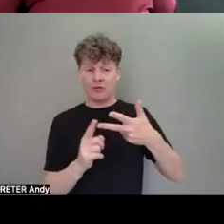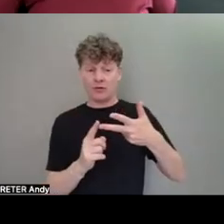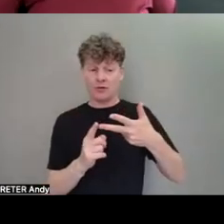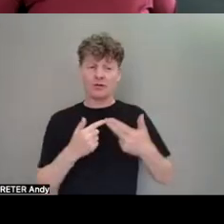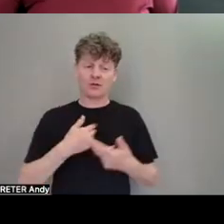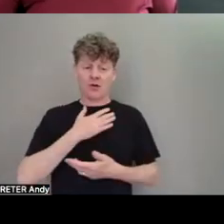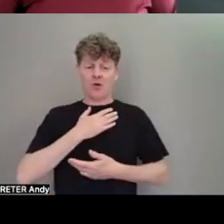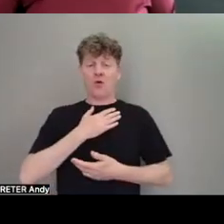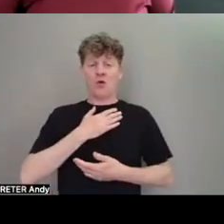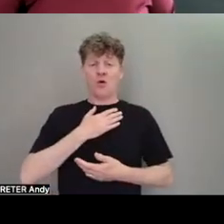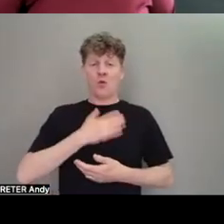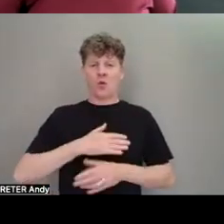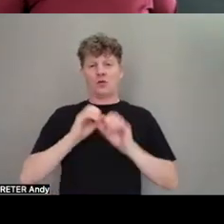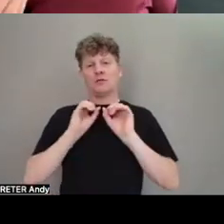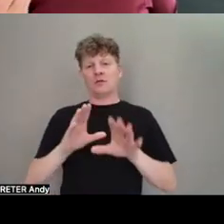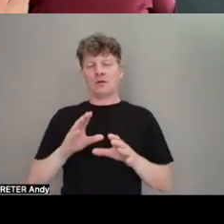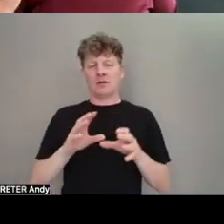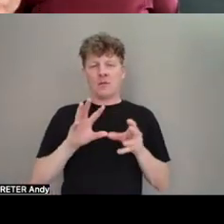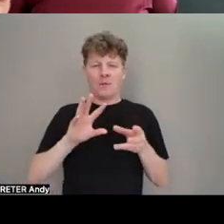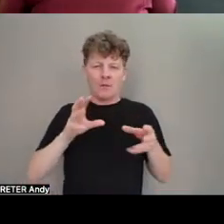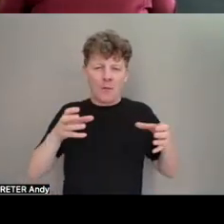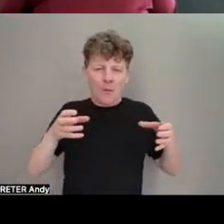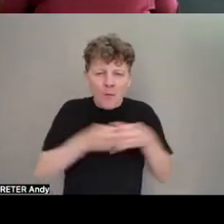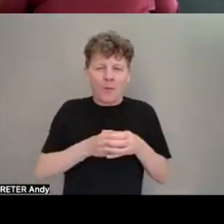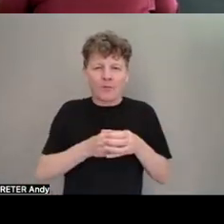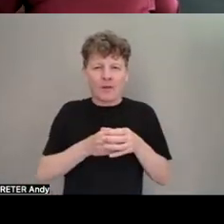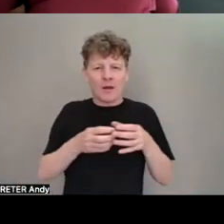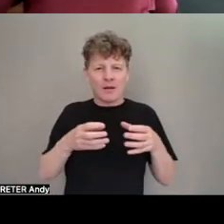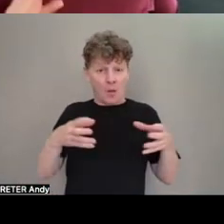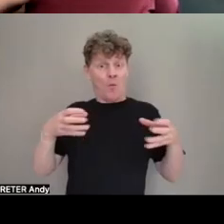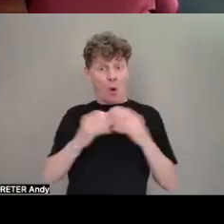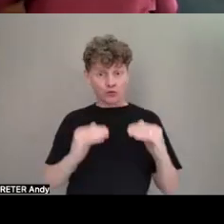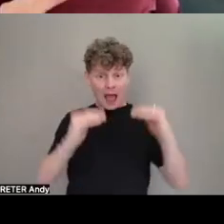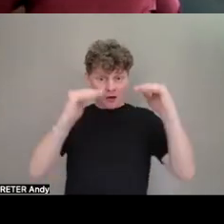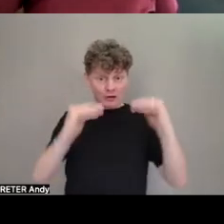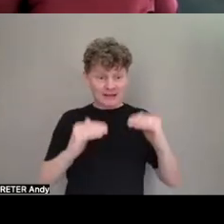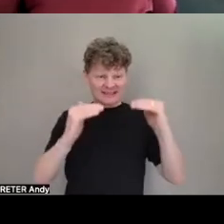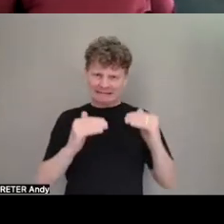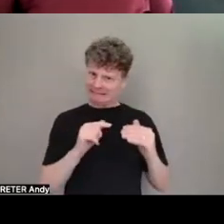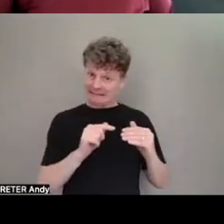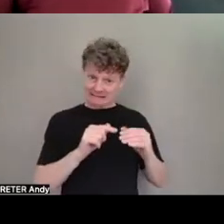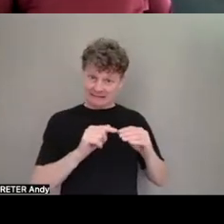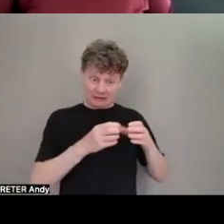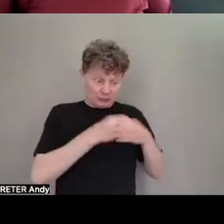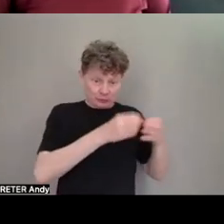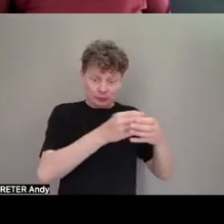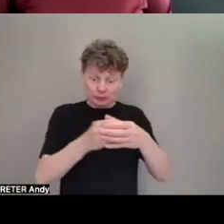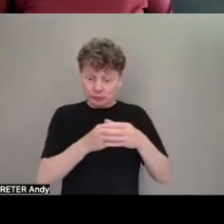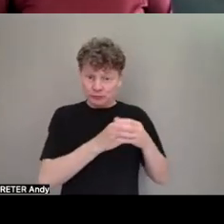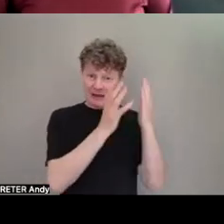mention the modularity. Again, that tells us about how interconnected the communities are across the